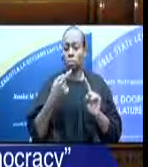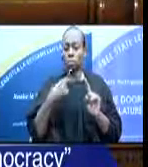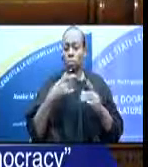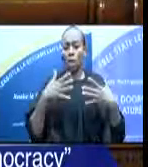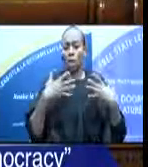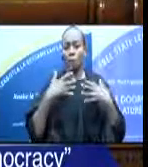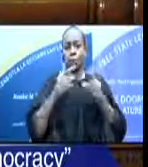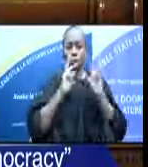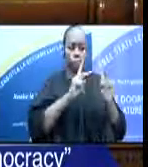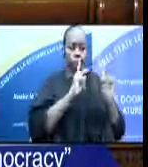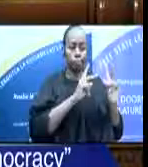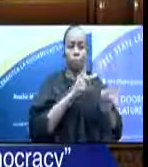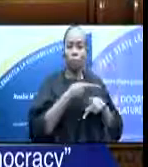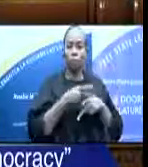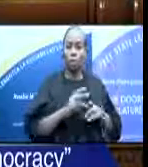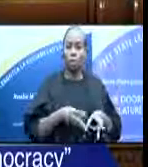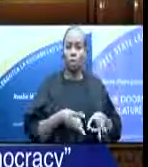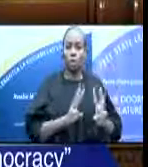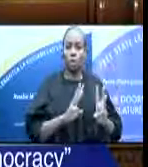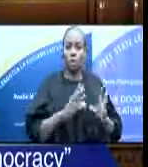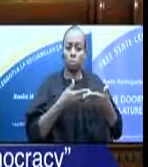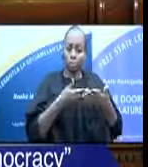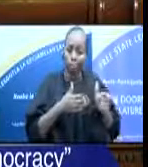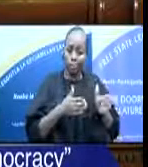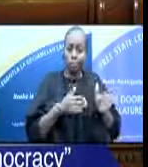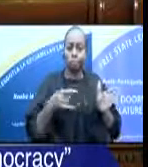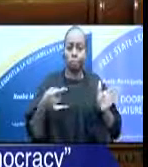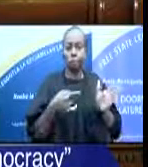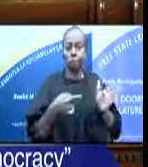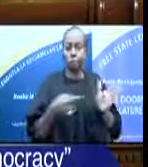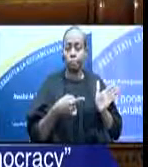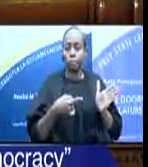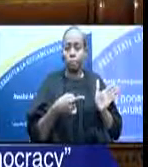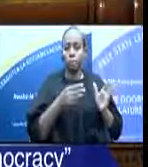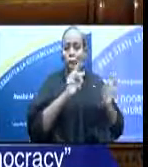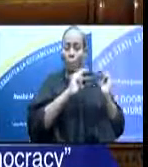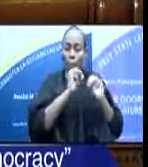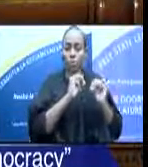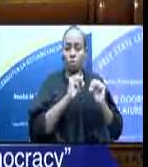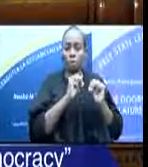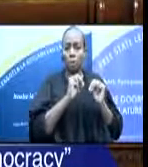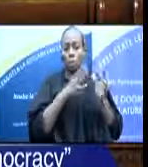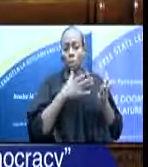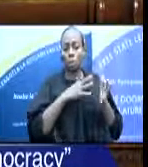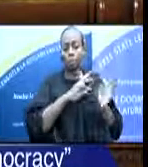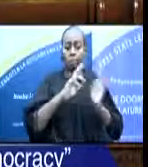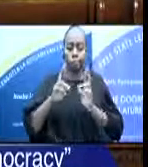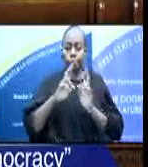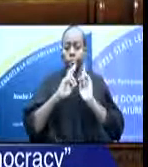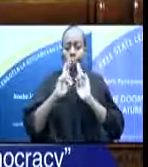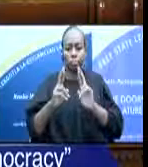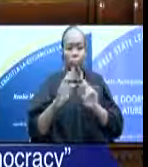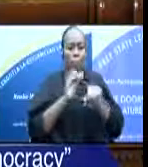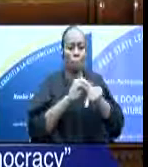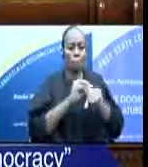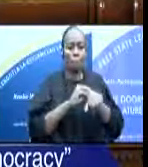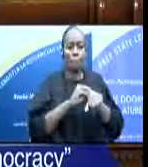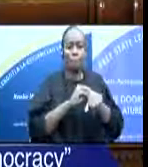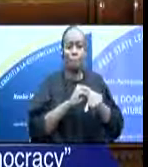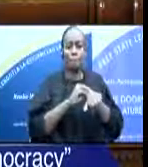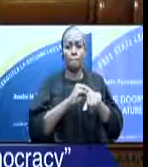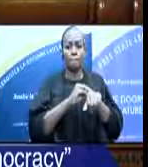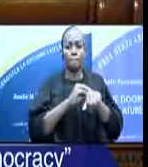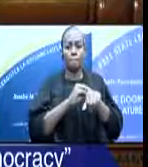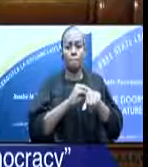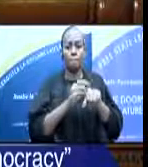addressed in a professional manner, and the openness of the management, how they reported problematic issues that all